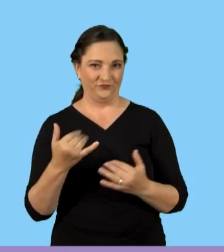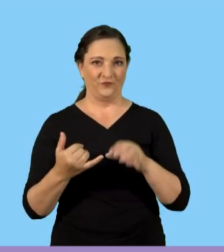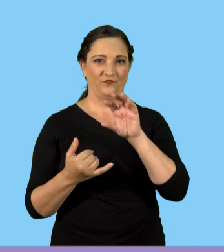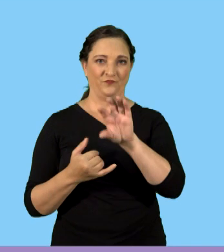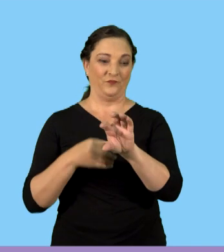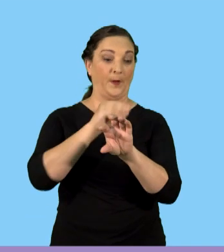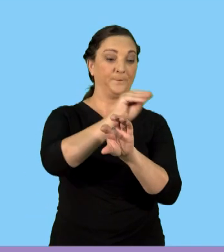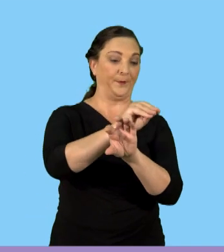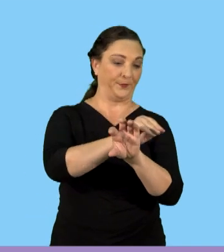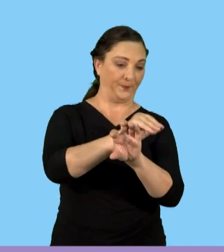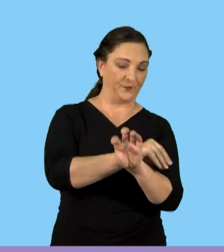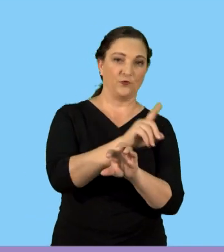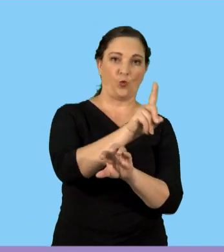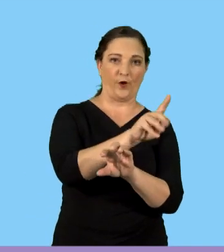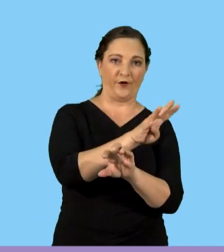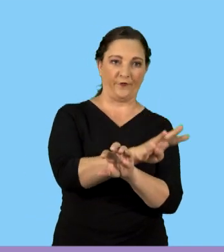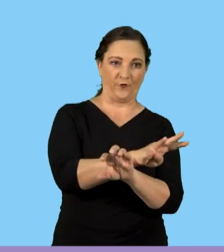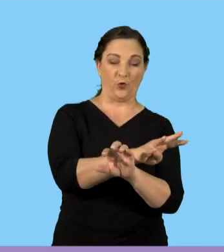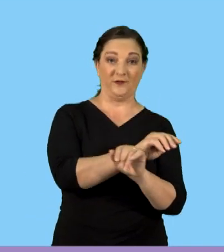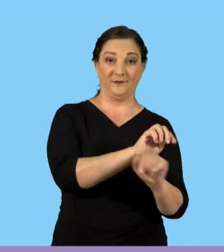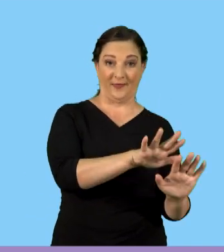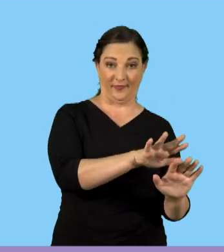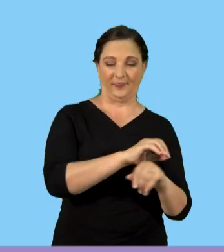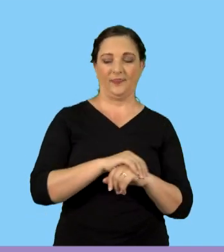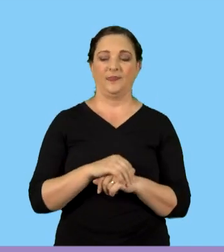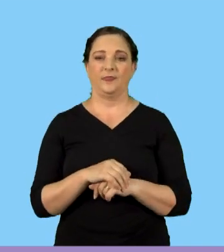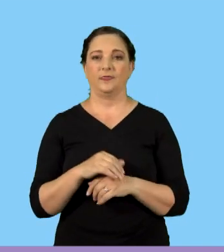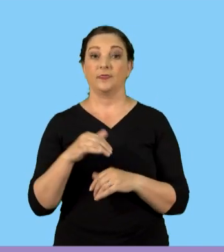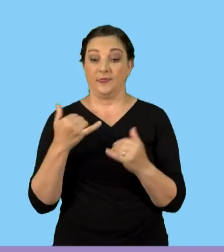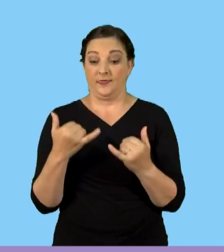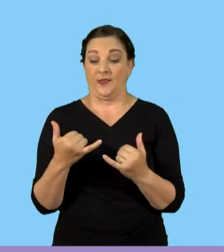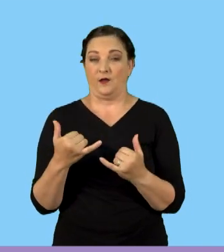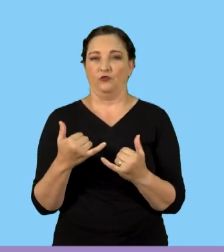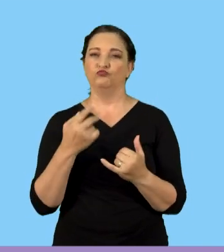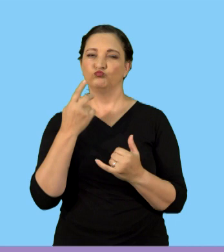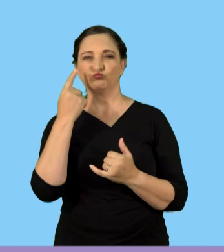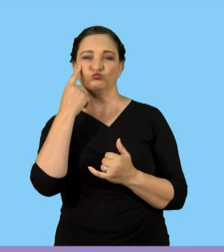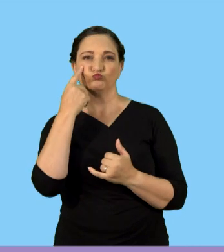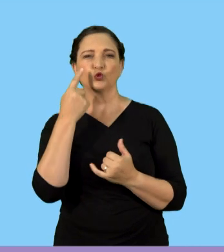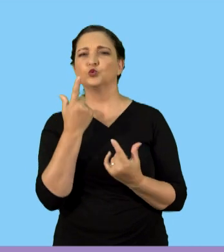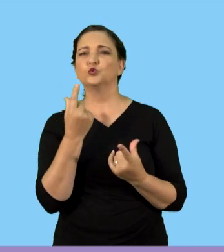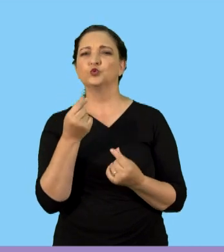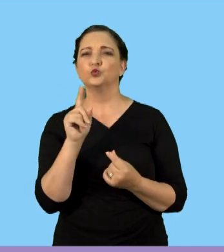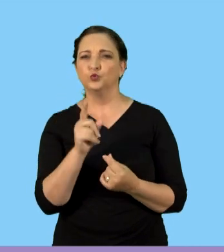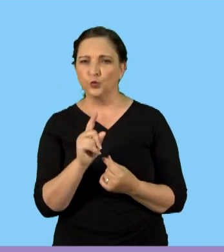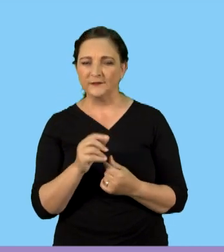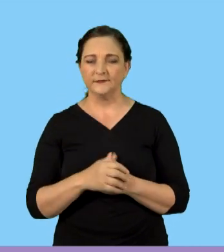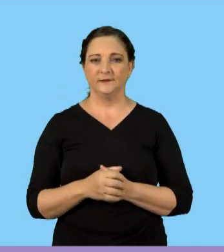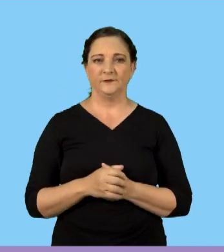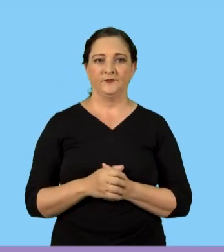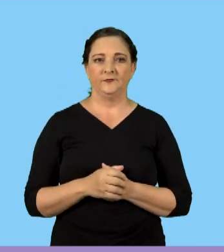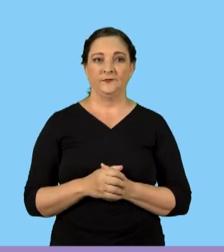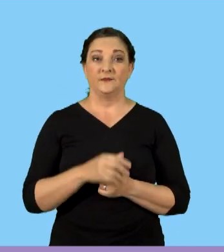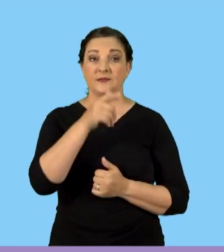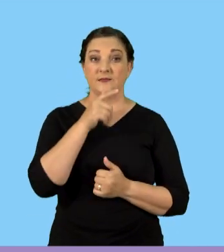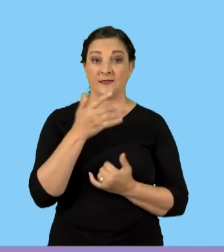values, that is 1, 4, and 10. And then we are given an instruction by our statement what we need to do. So it